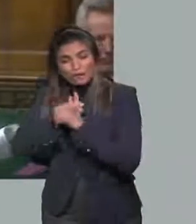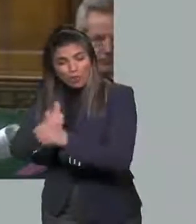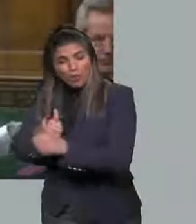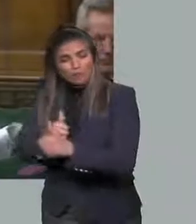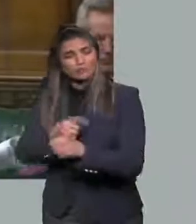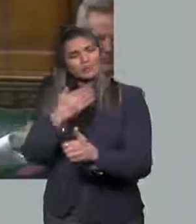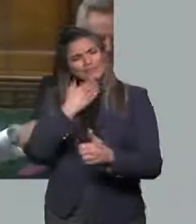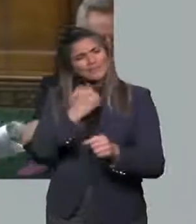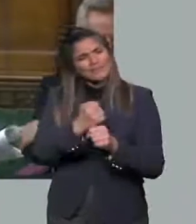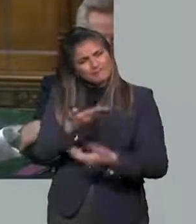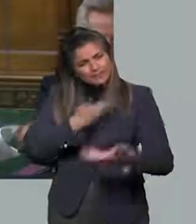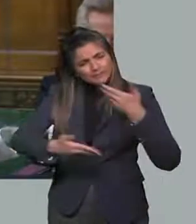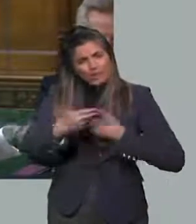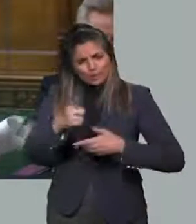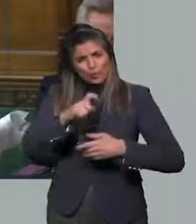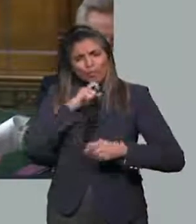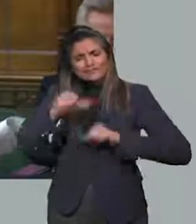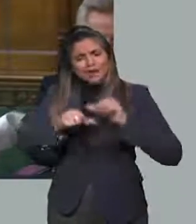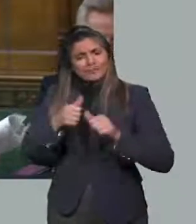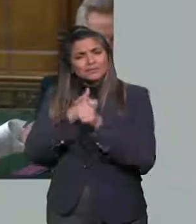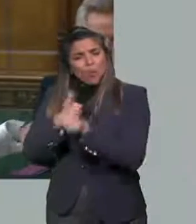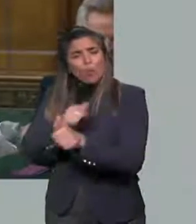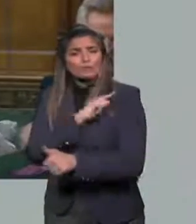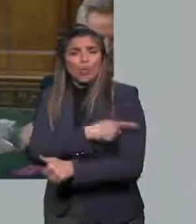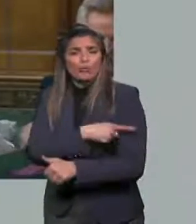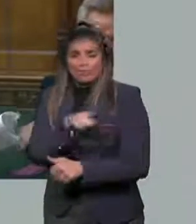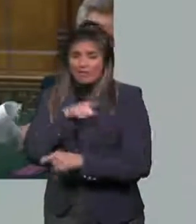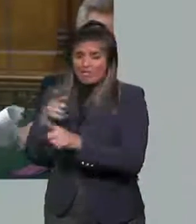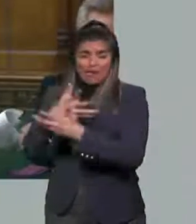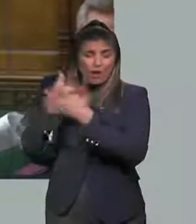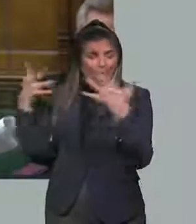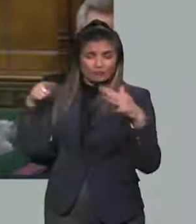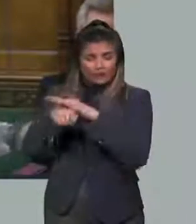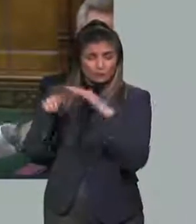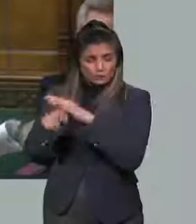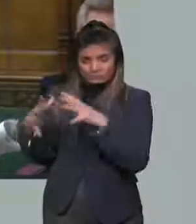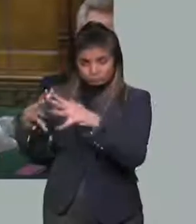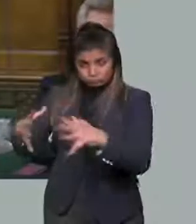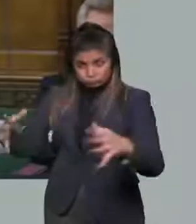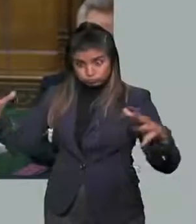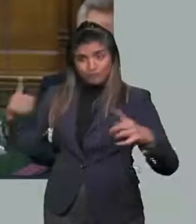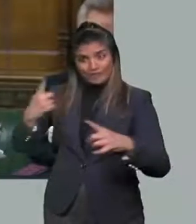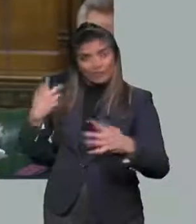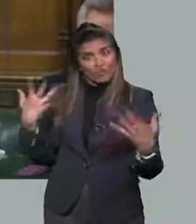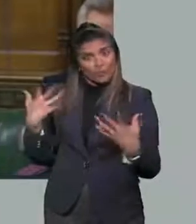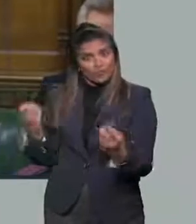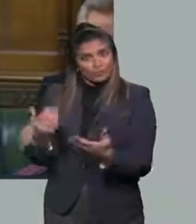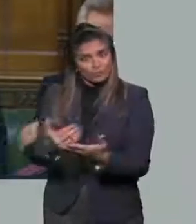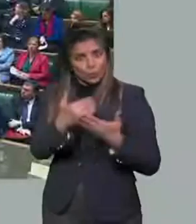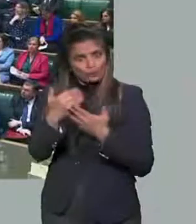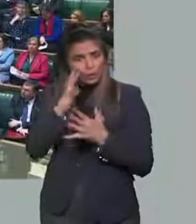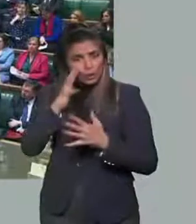government will take to support our close allies Poland as they take an unprecedented number of refugees, and of course, whilst they have their own security concerns in relation to